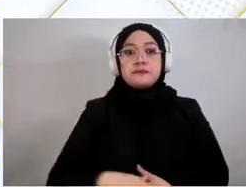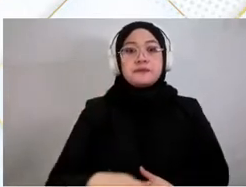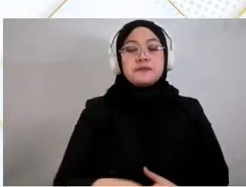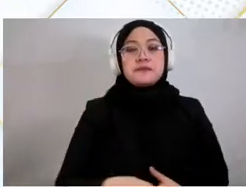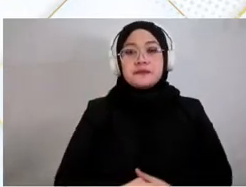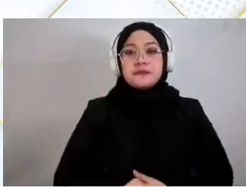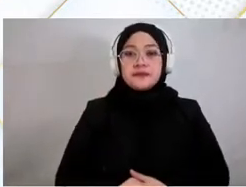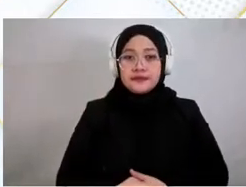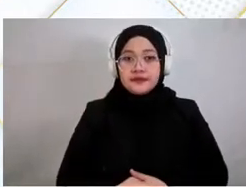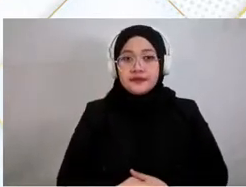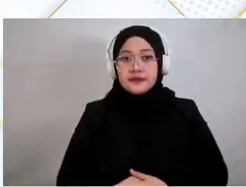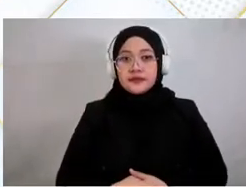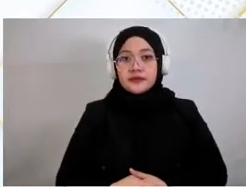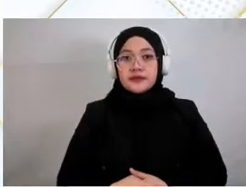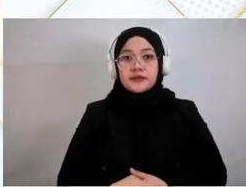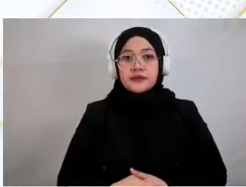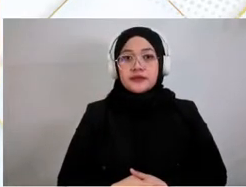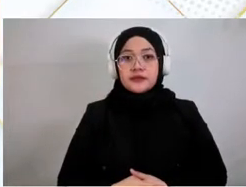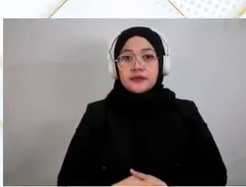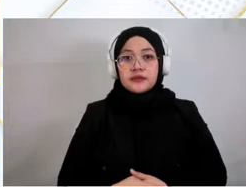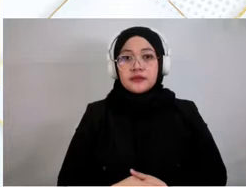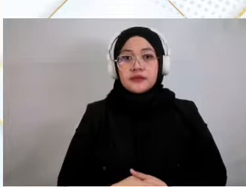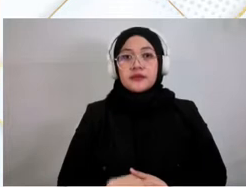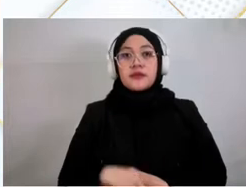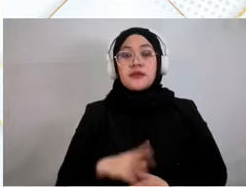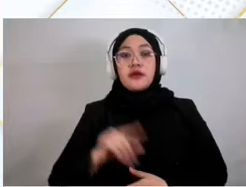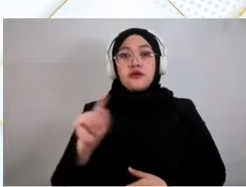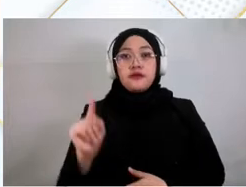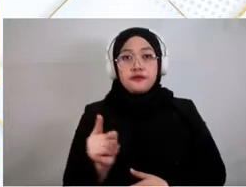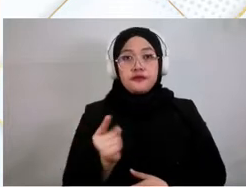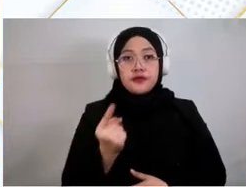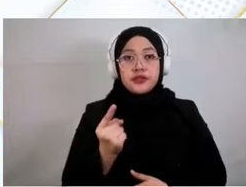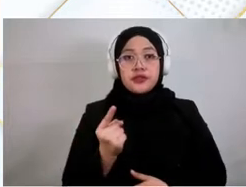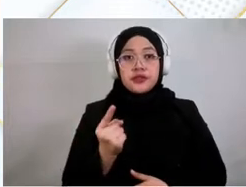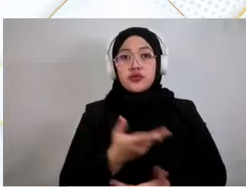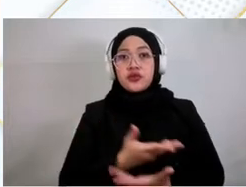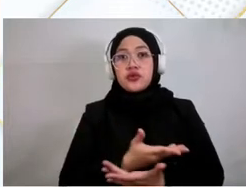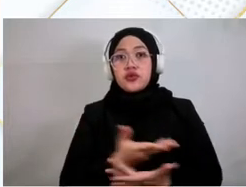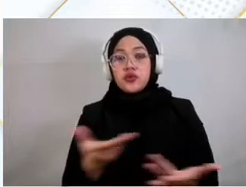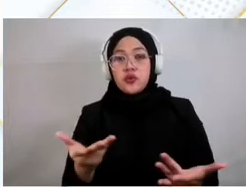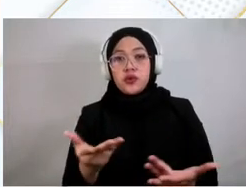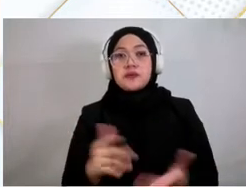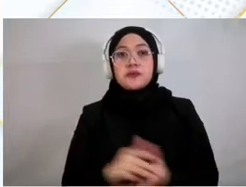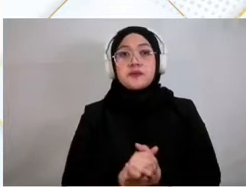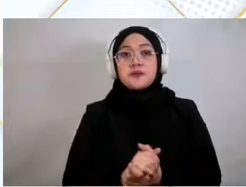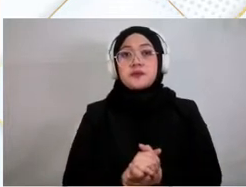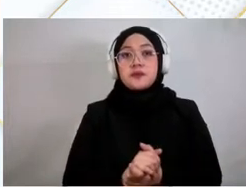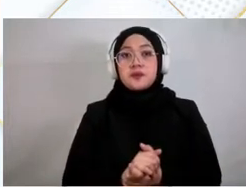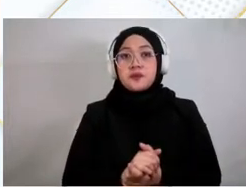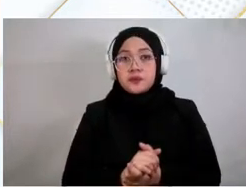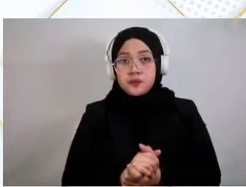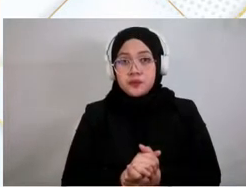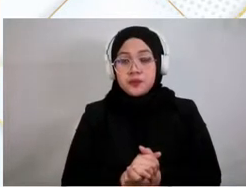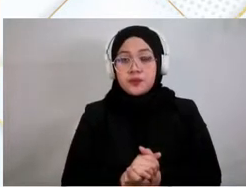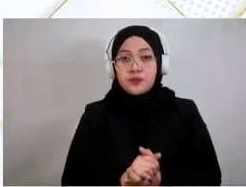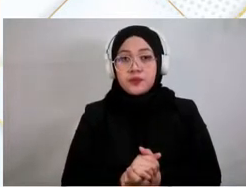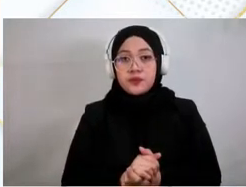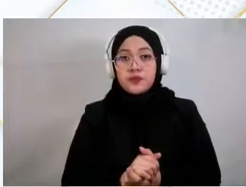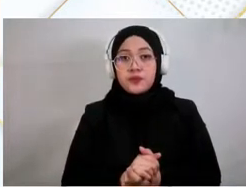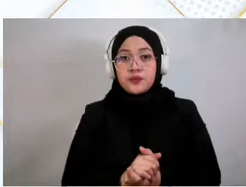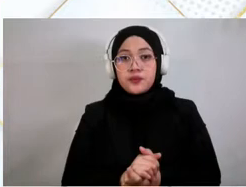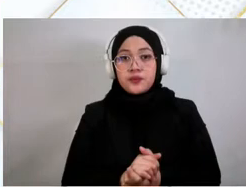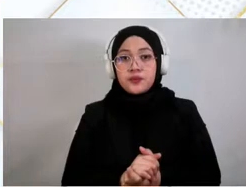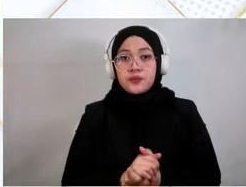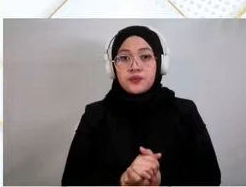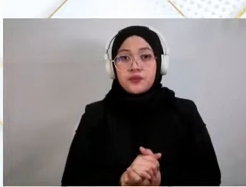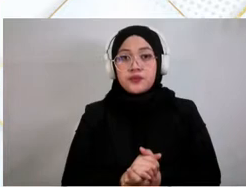first question, this is for all the speakers. Now I might give this to Prof.